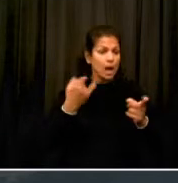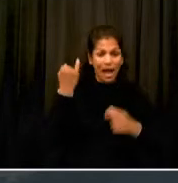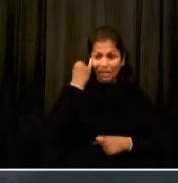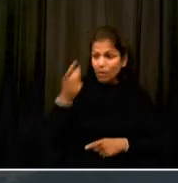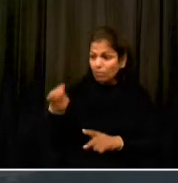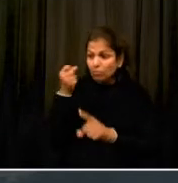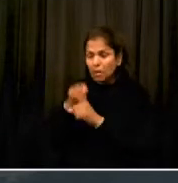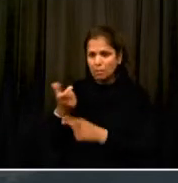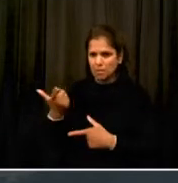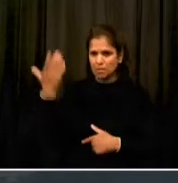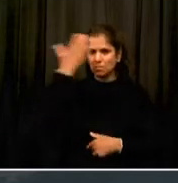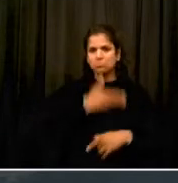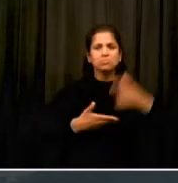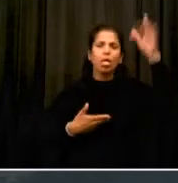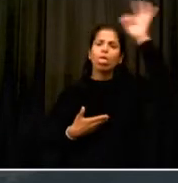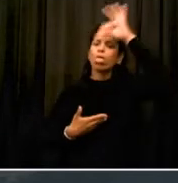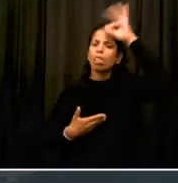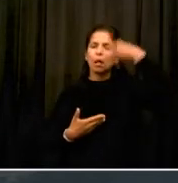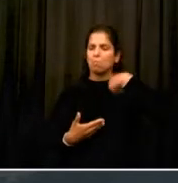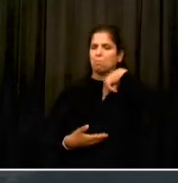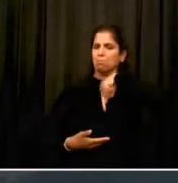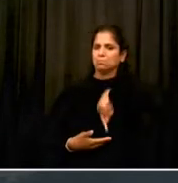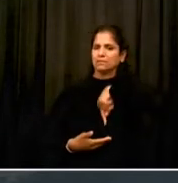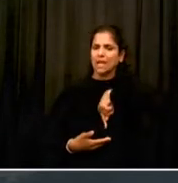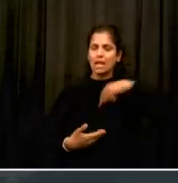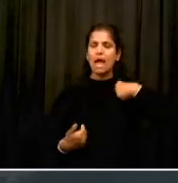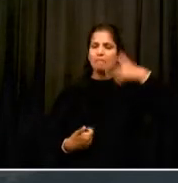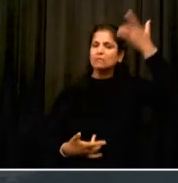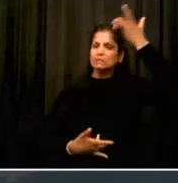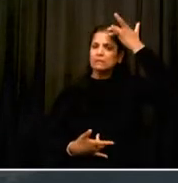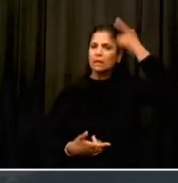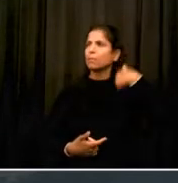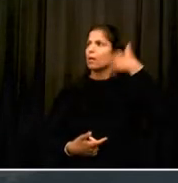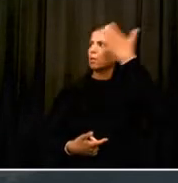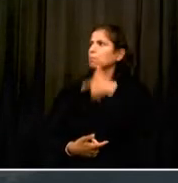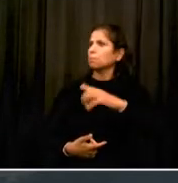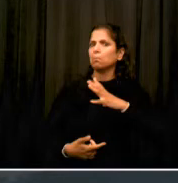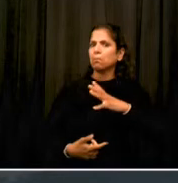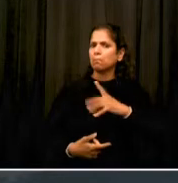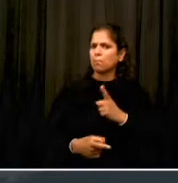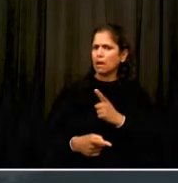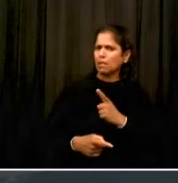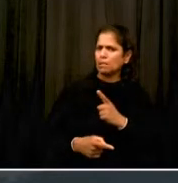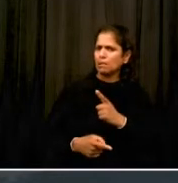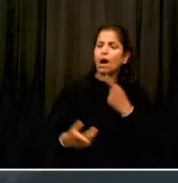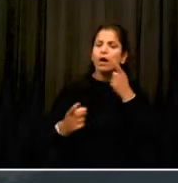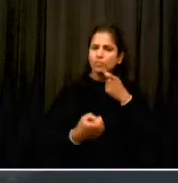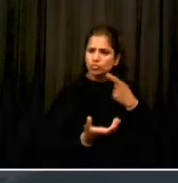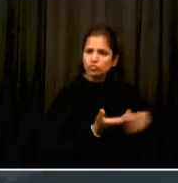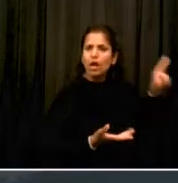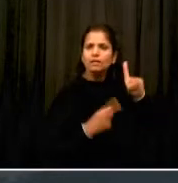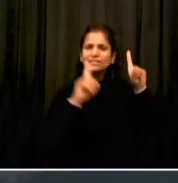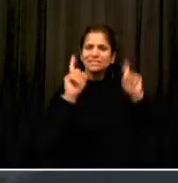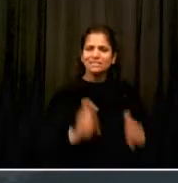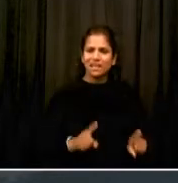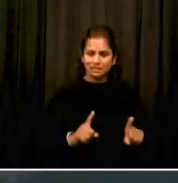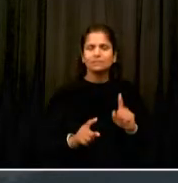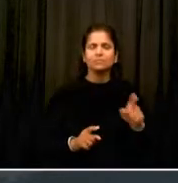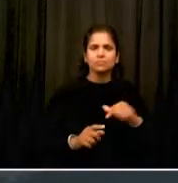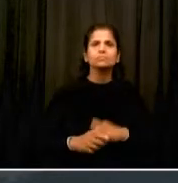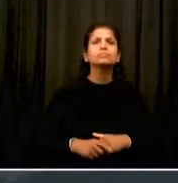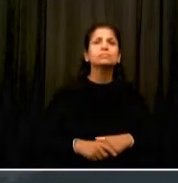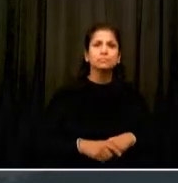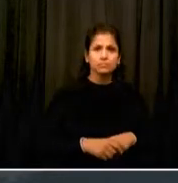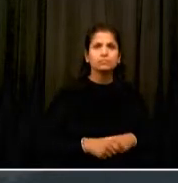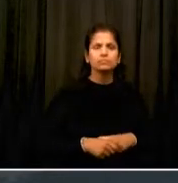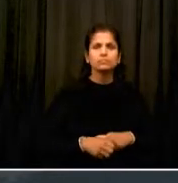resources brought to bear at our hands. I want to change gears and talk about something you've been reading about a lot in the news recently. It's a very